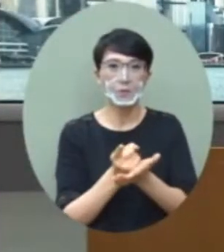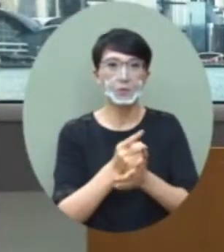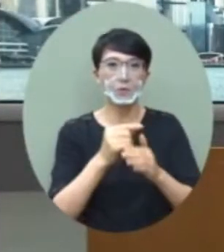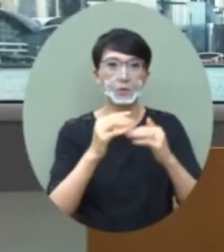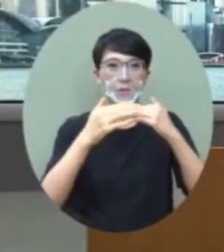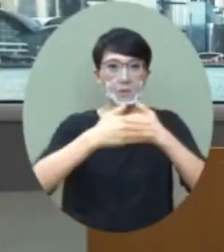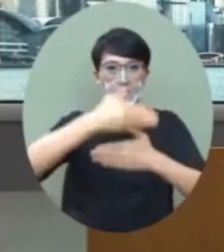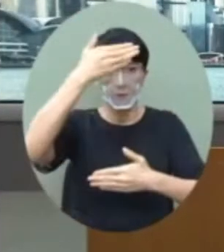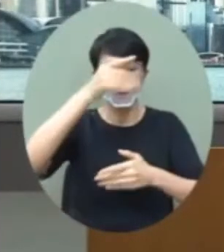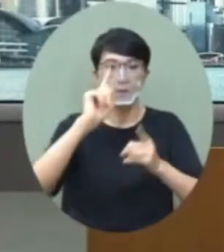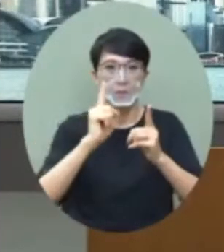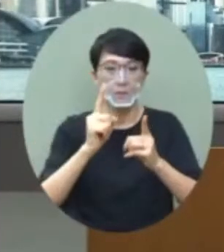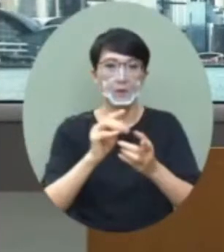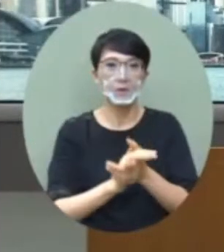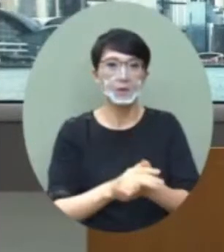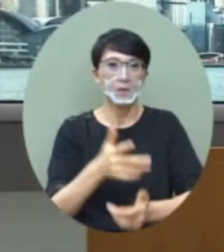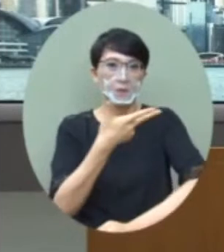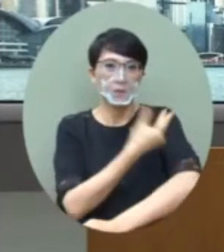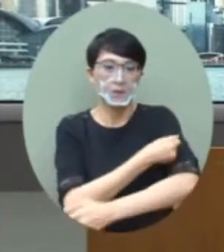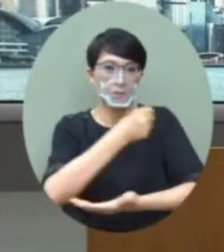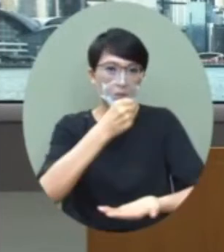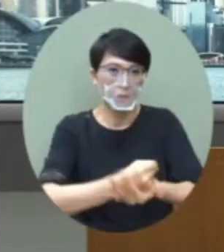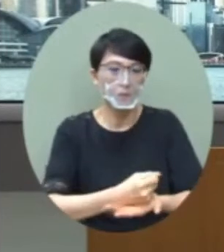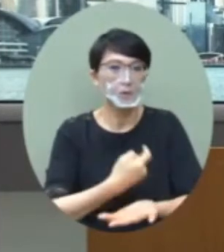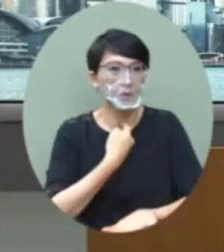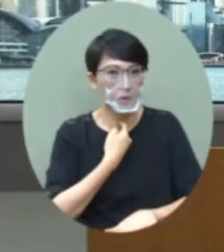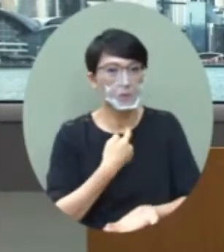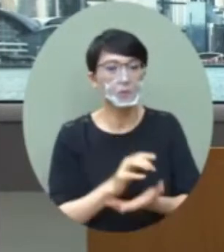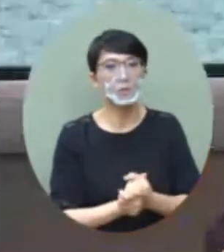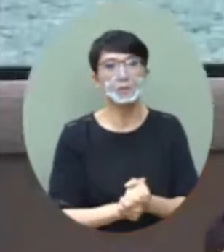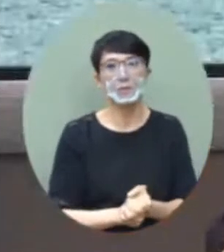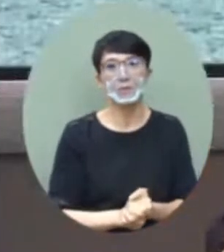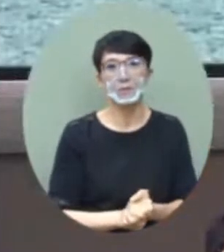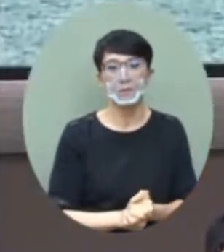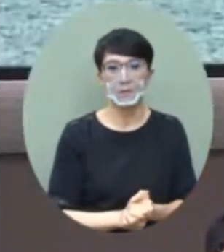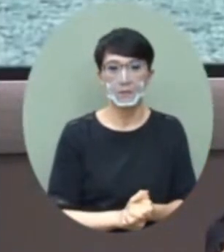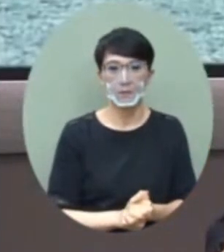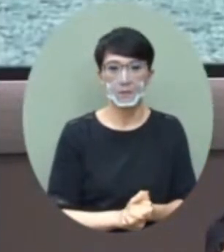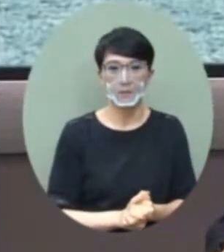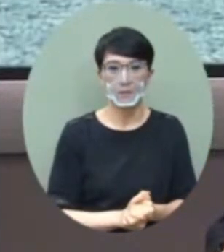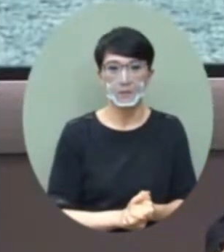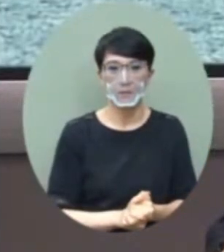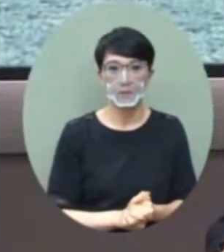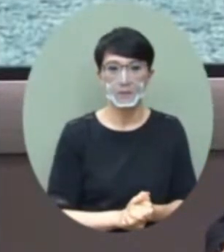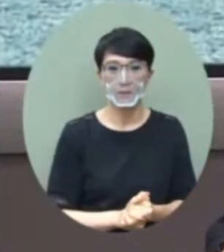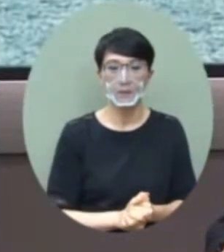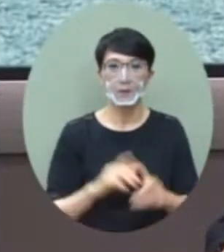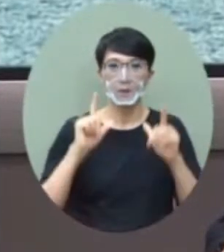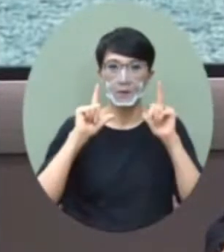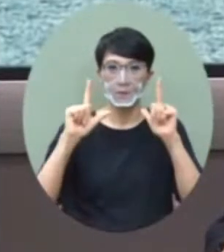used for the past few days, there are more than 1,000